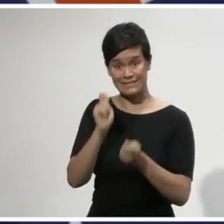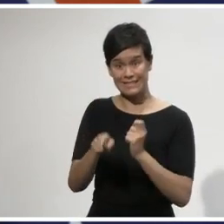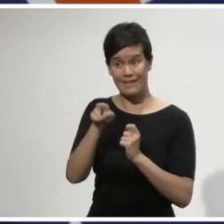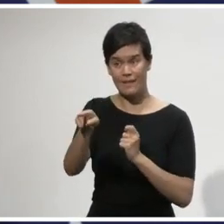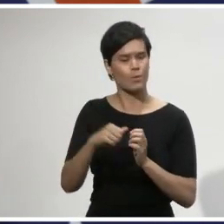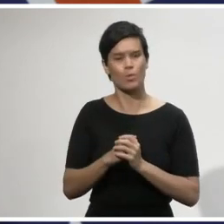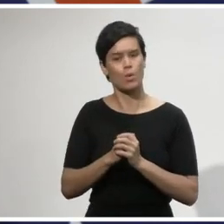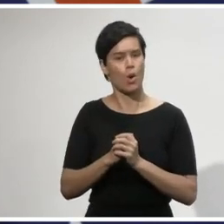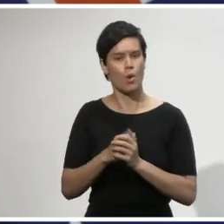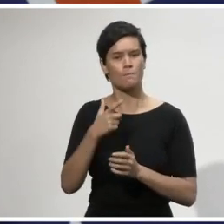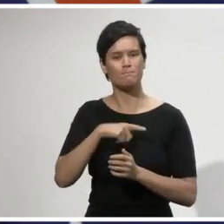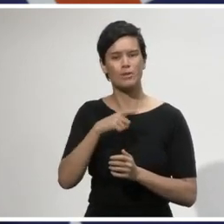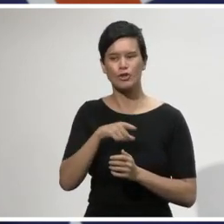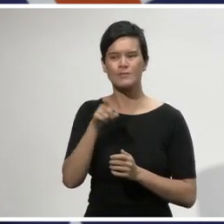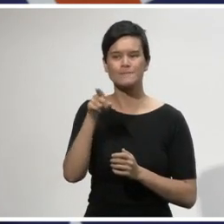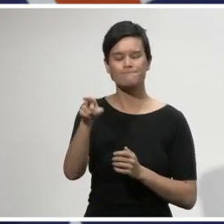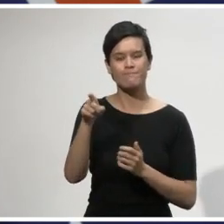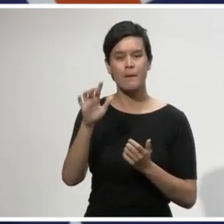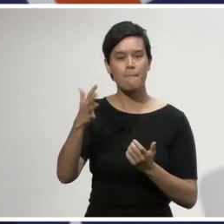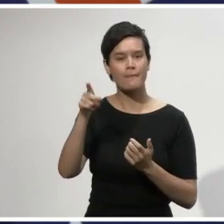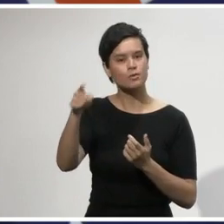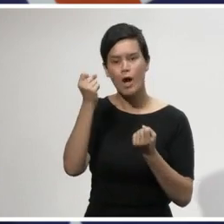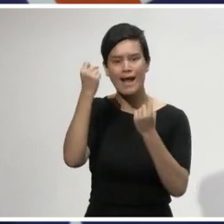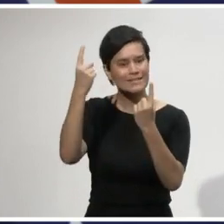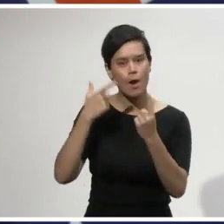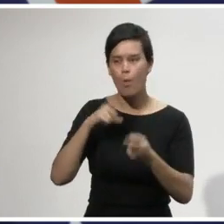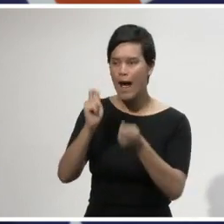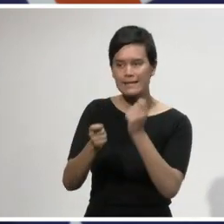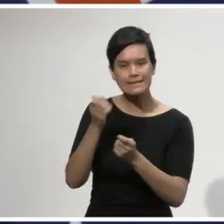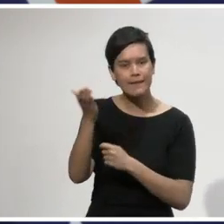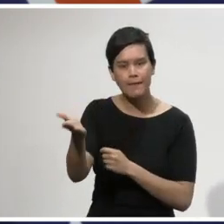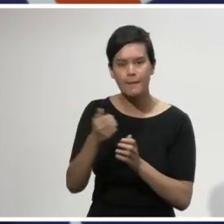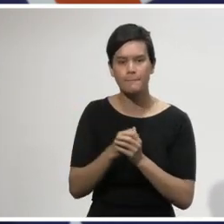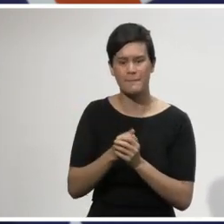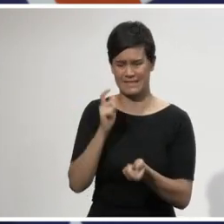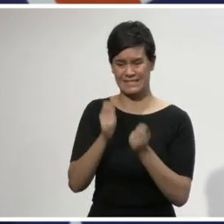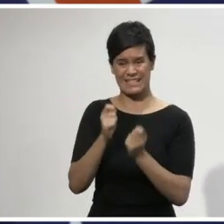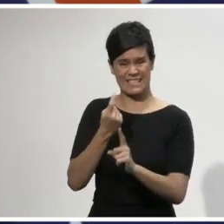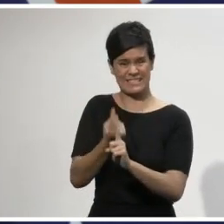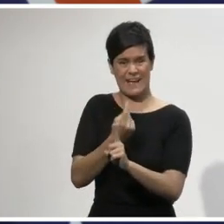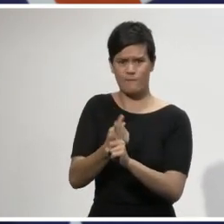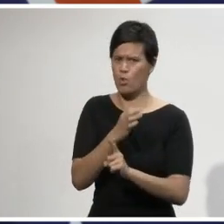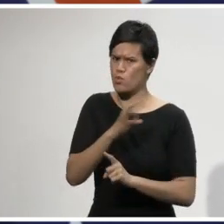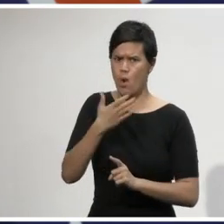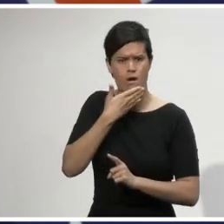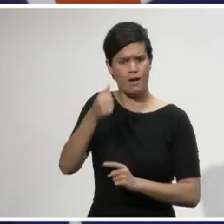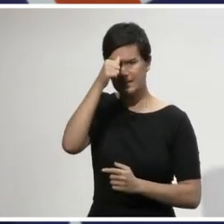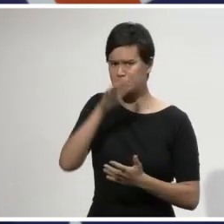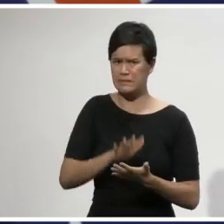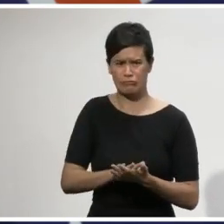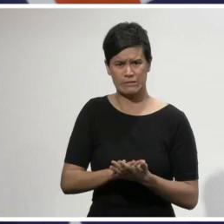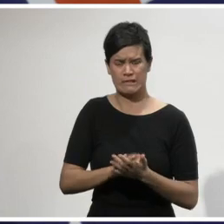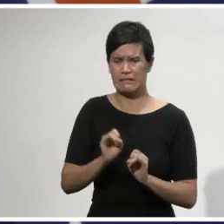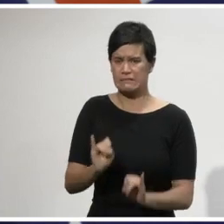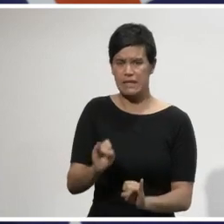understand exactly why the test is being done, that they may not have been tested, but because of their close proximity and the group that